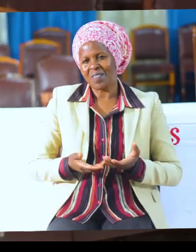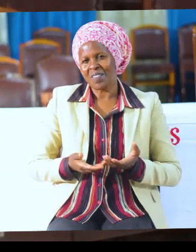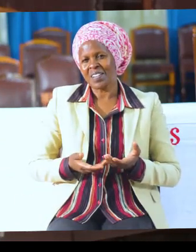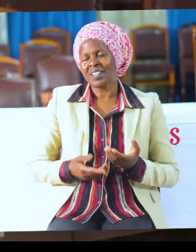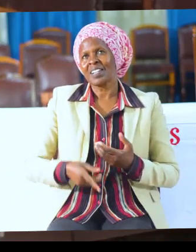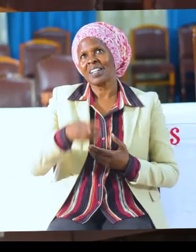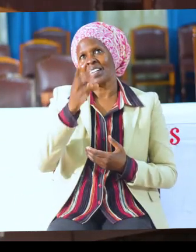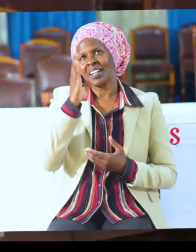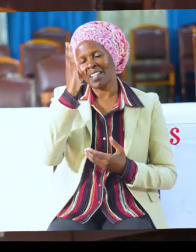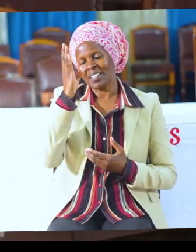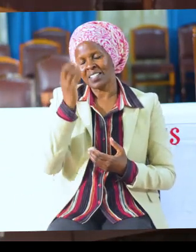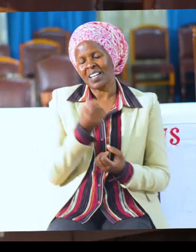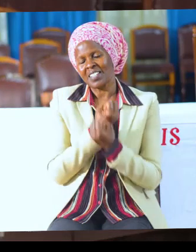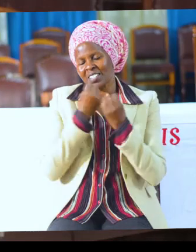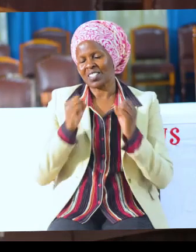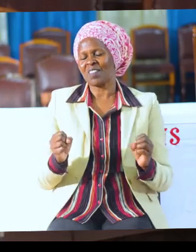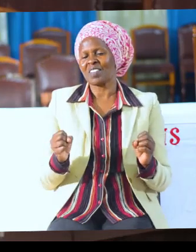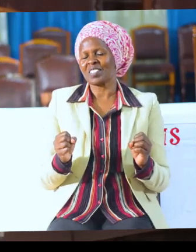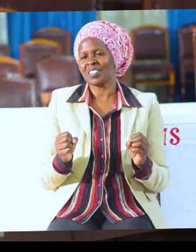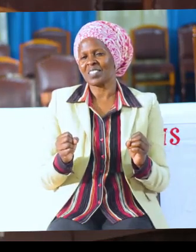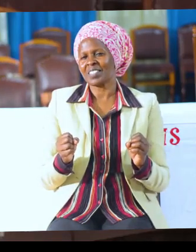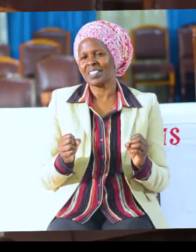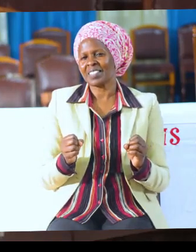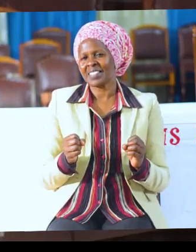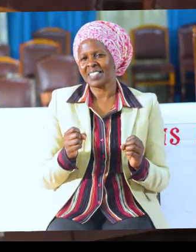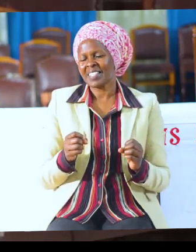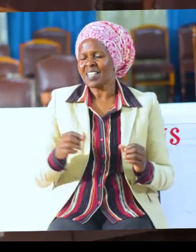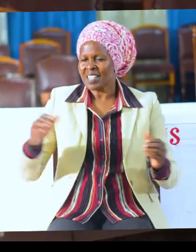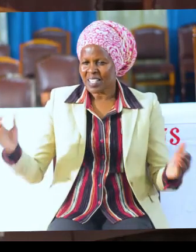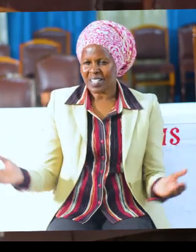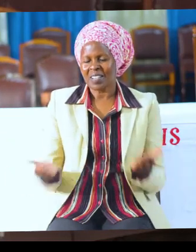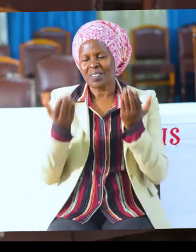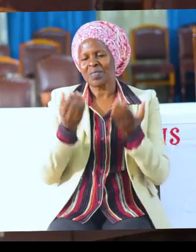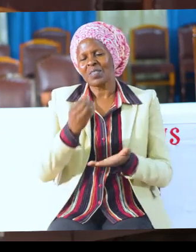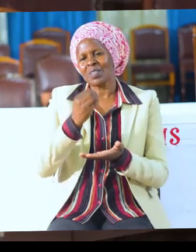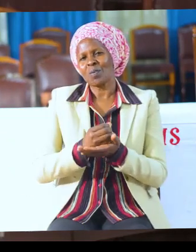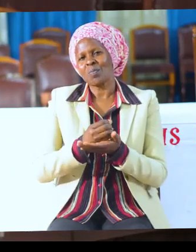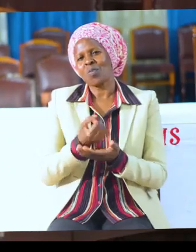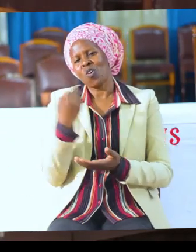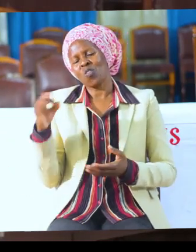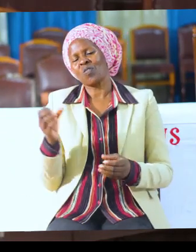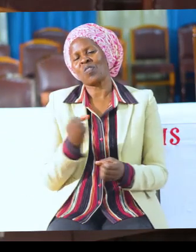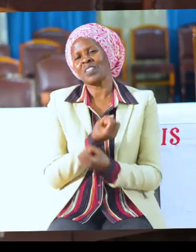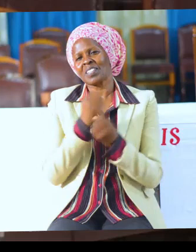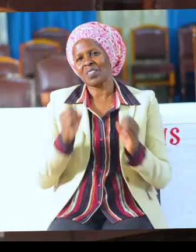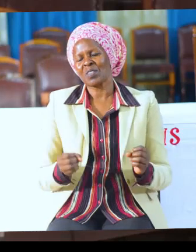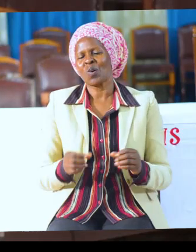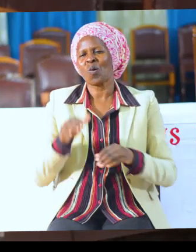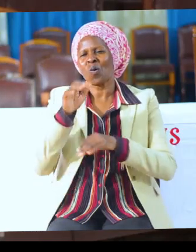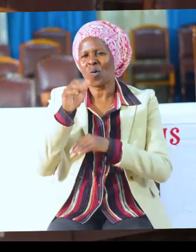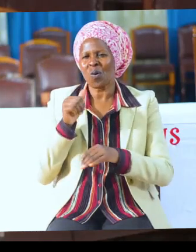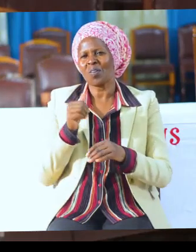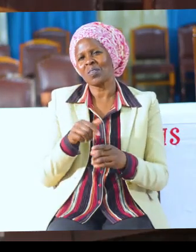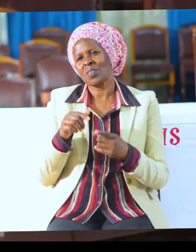his salvation. Saying this, you know, as he said, I'll lift up the cup of salvation and call on the name of the